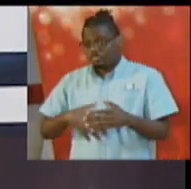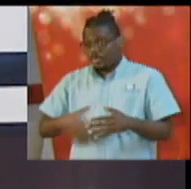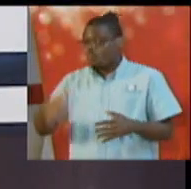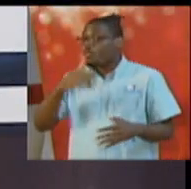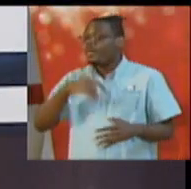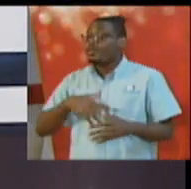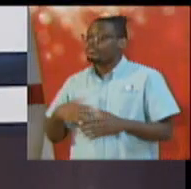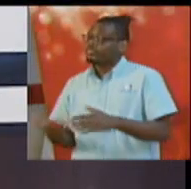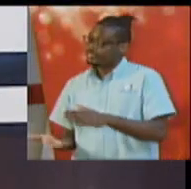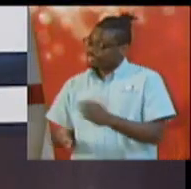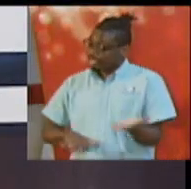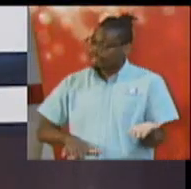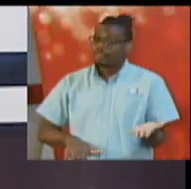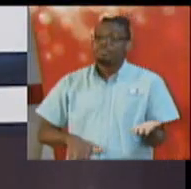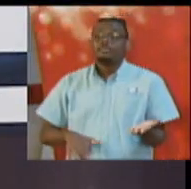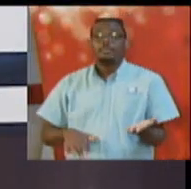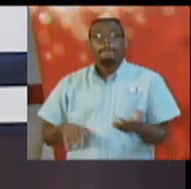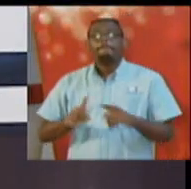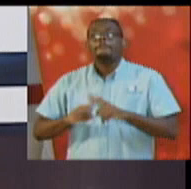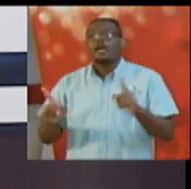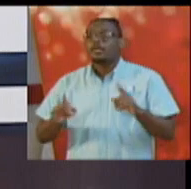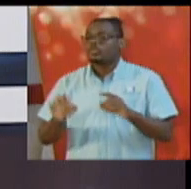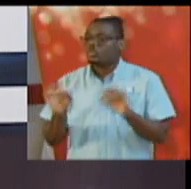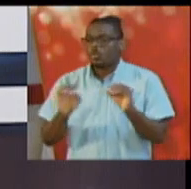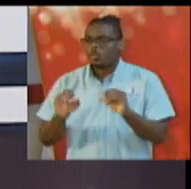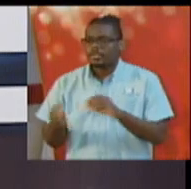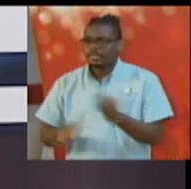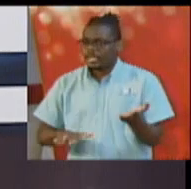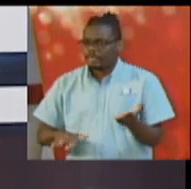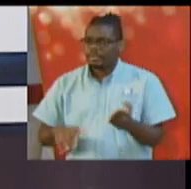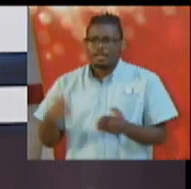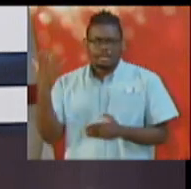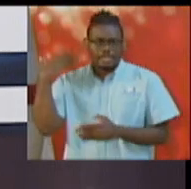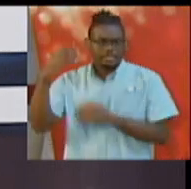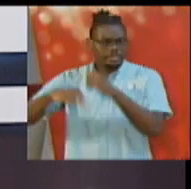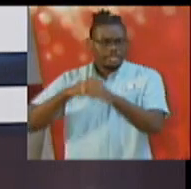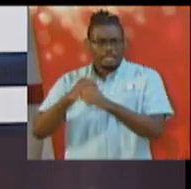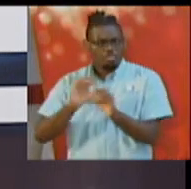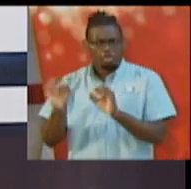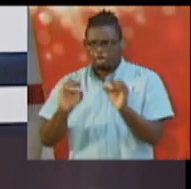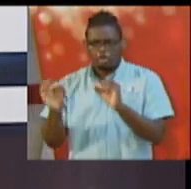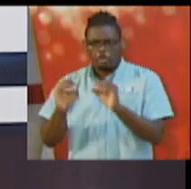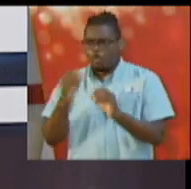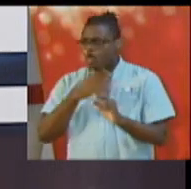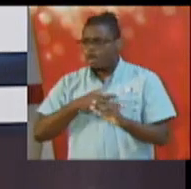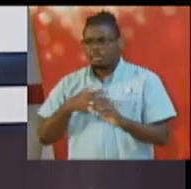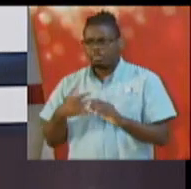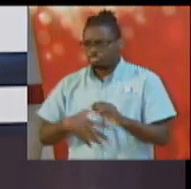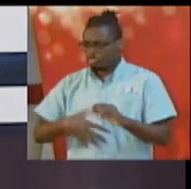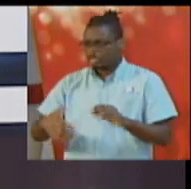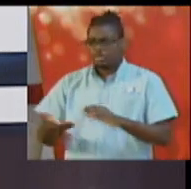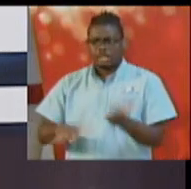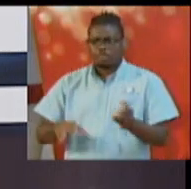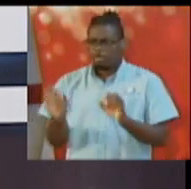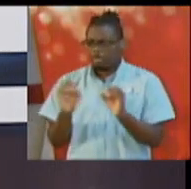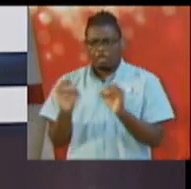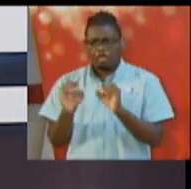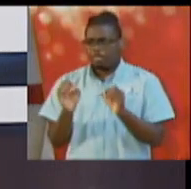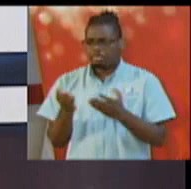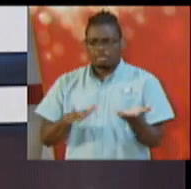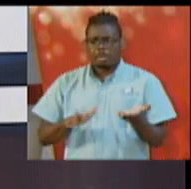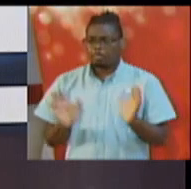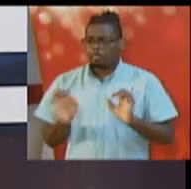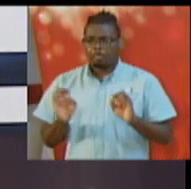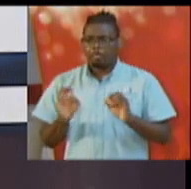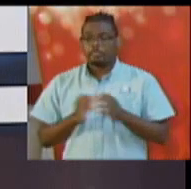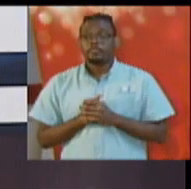deaths in the pregnant population for the 2019 to 2020 season. Despite our best efforts,